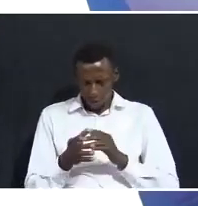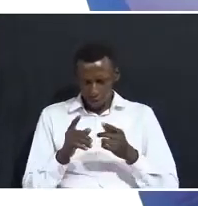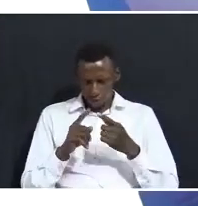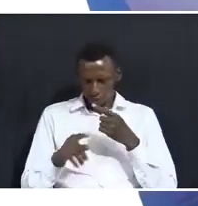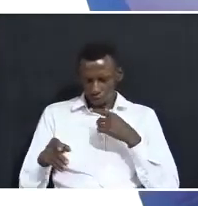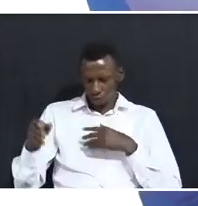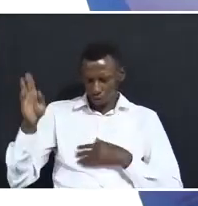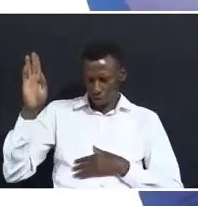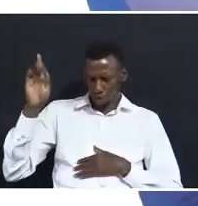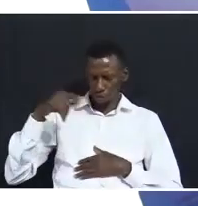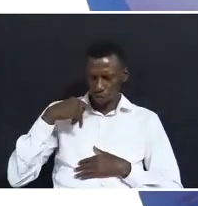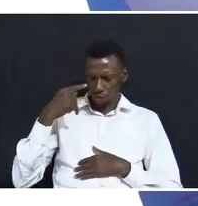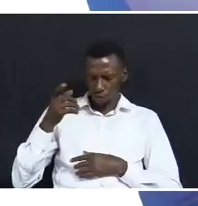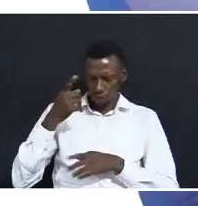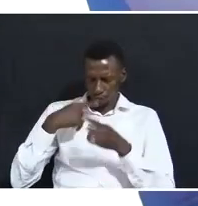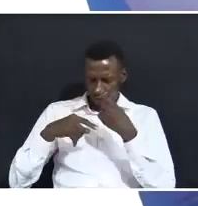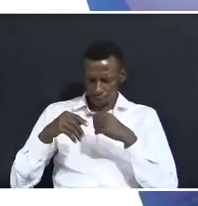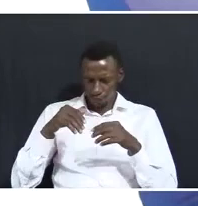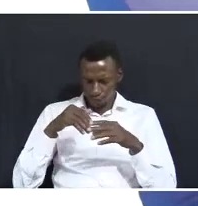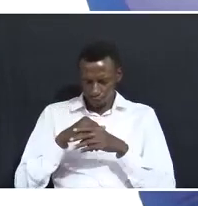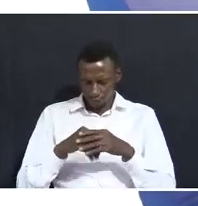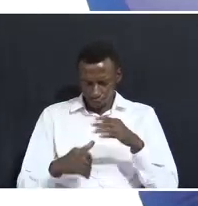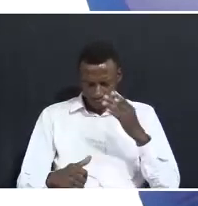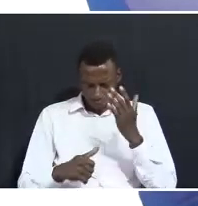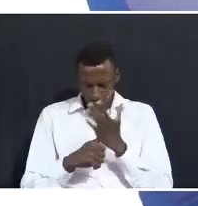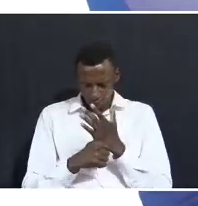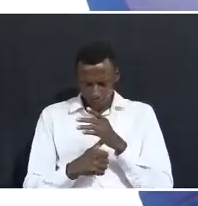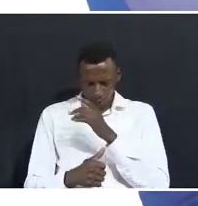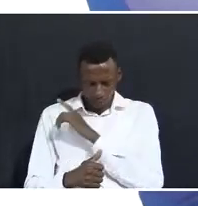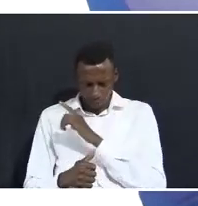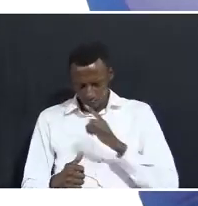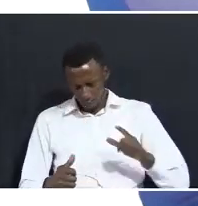to him who comes in the name of the Lord."